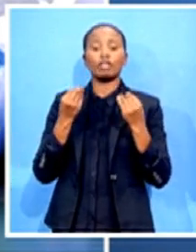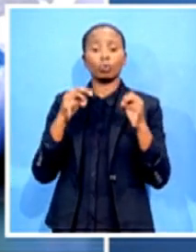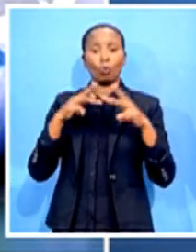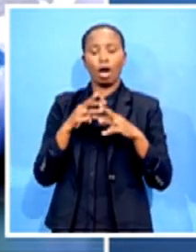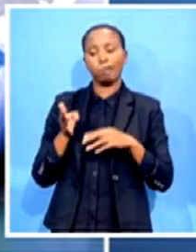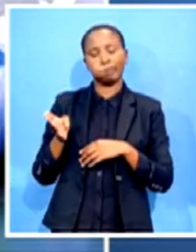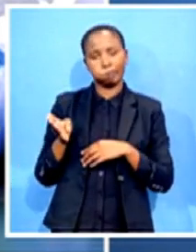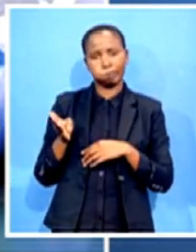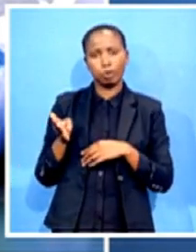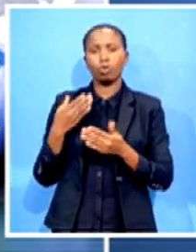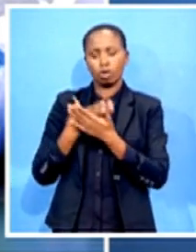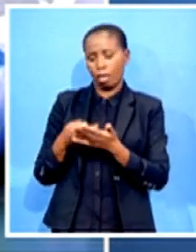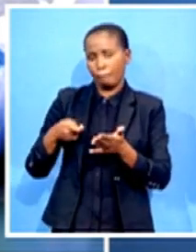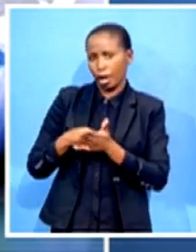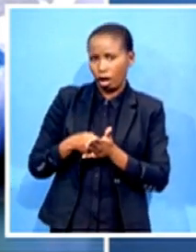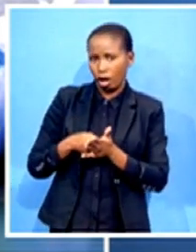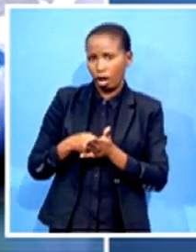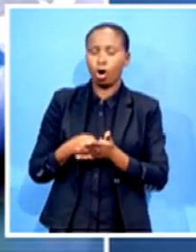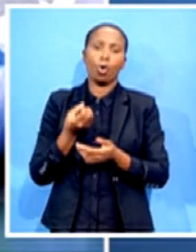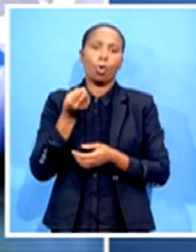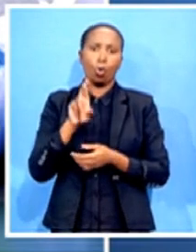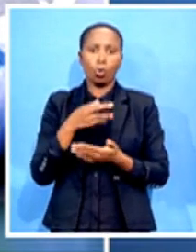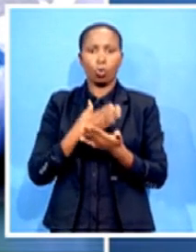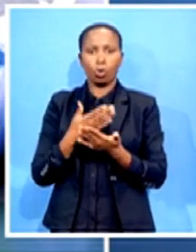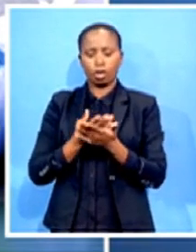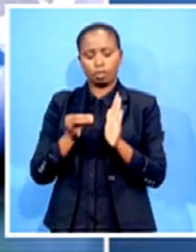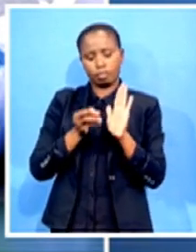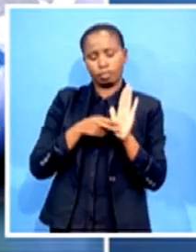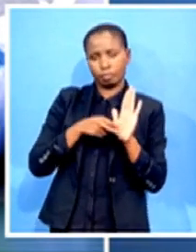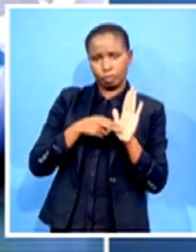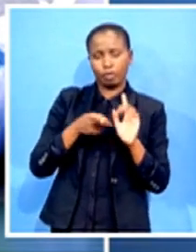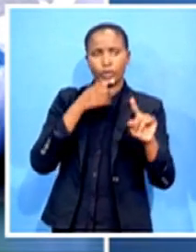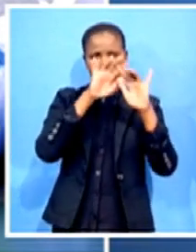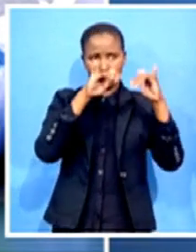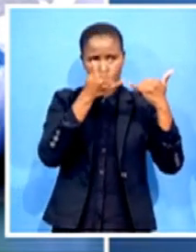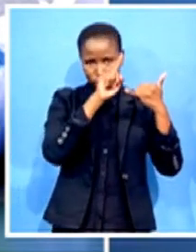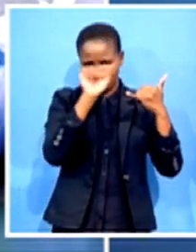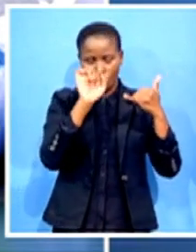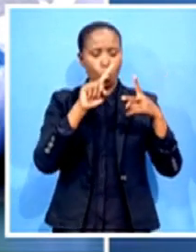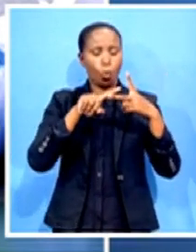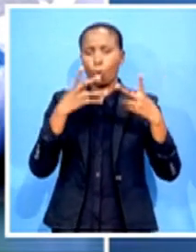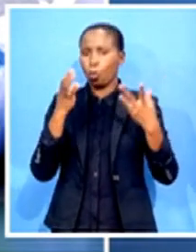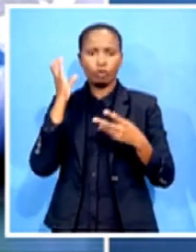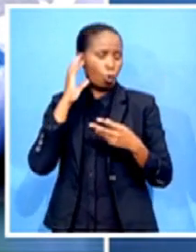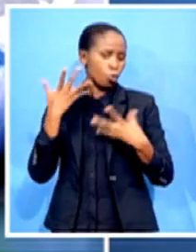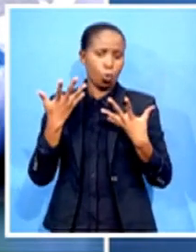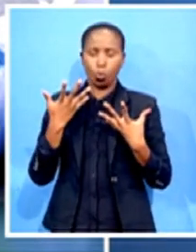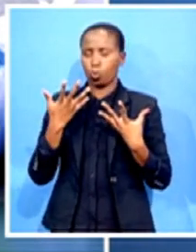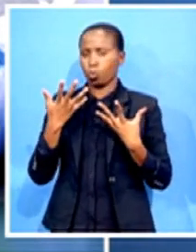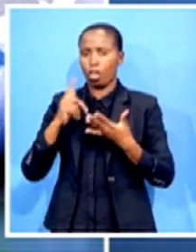or implement in their organizations as well as on your devices, maybe mobile or laptop. These